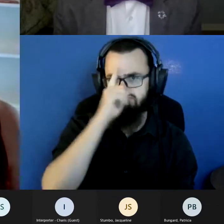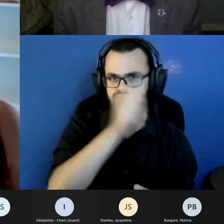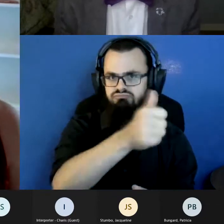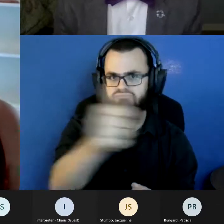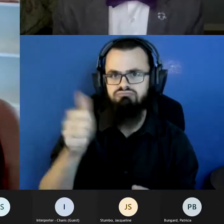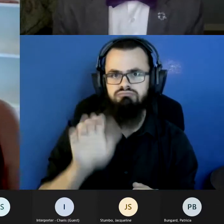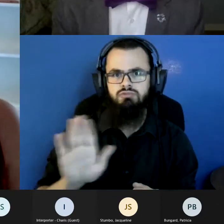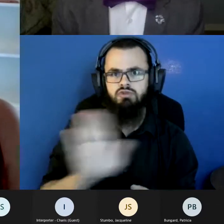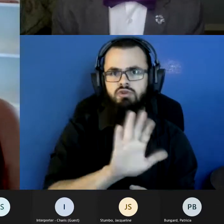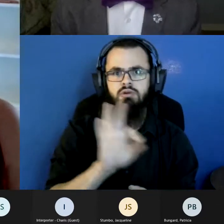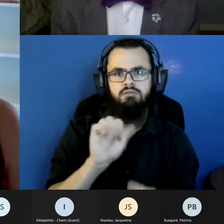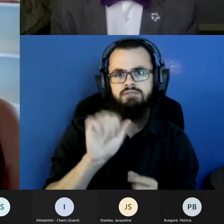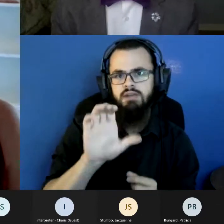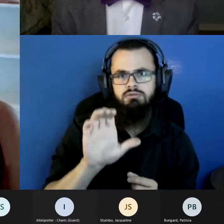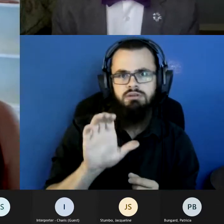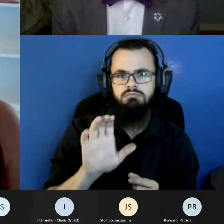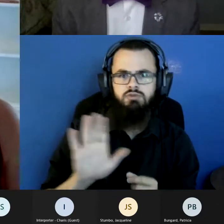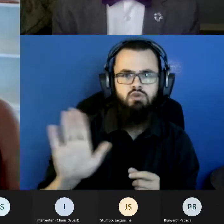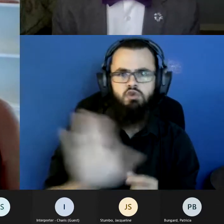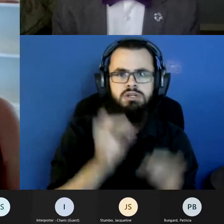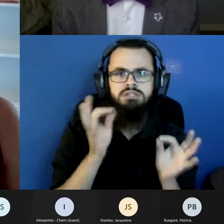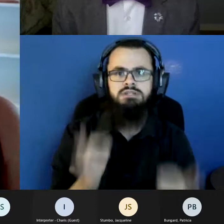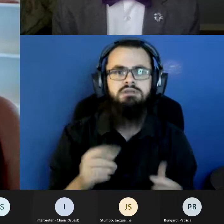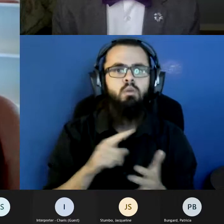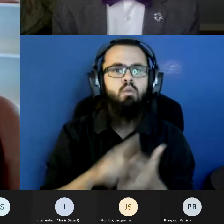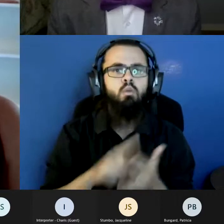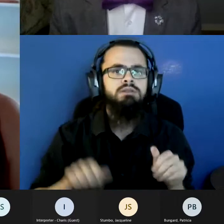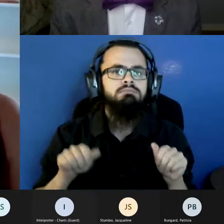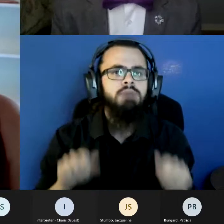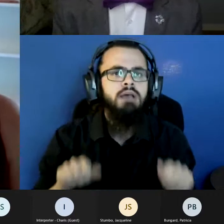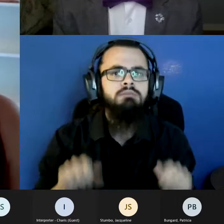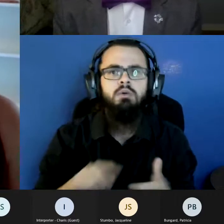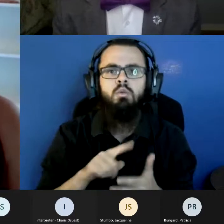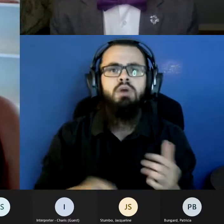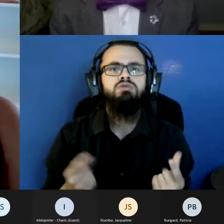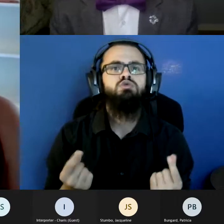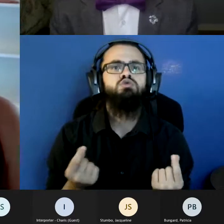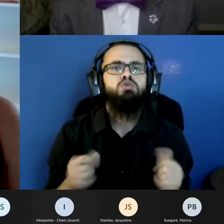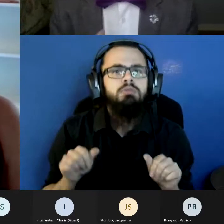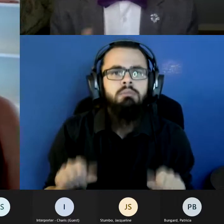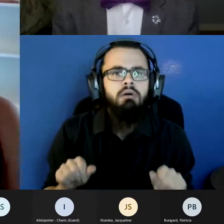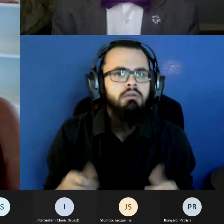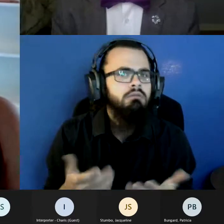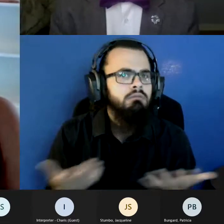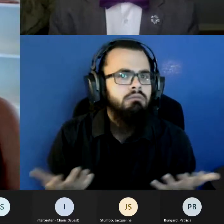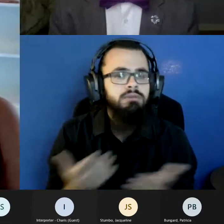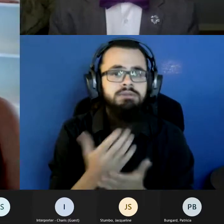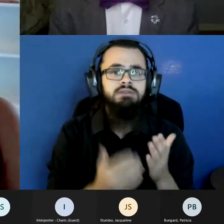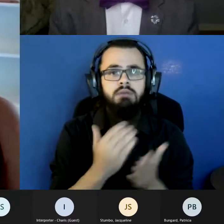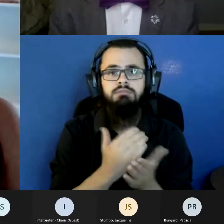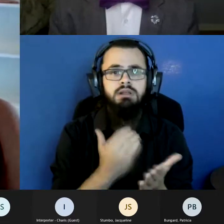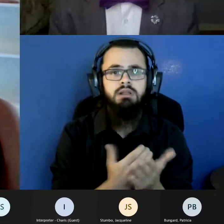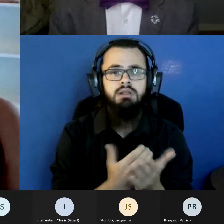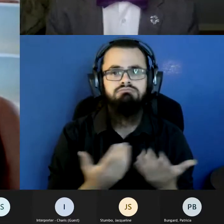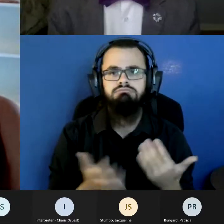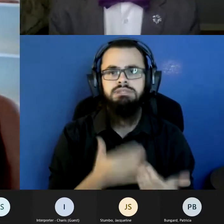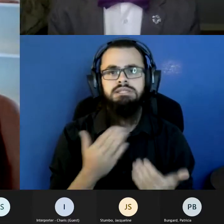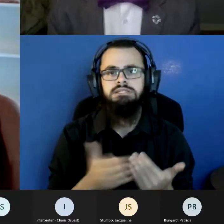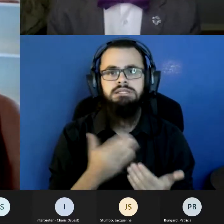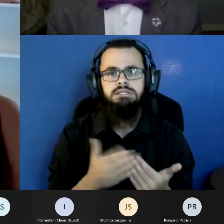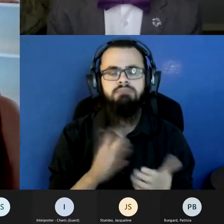what's feasible, right? What's possible in that particular course. There are some courses that it's easy to,